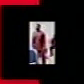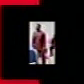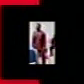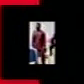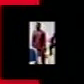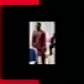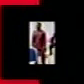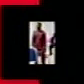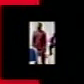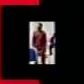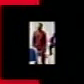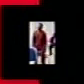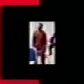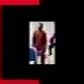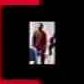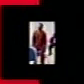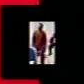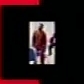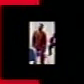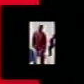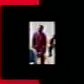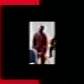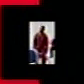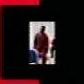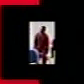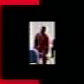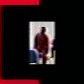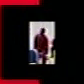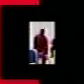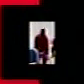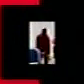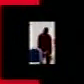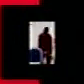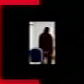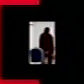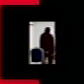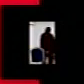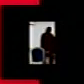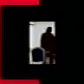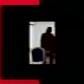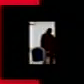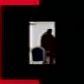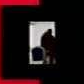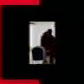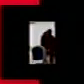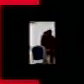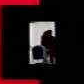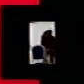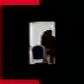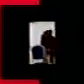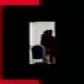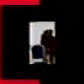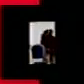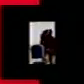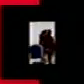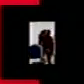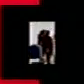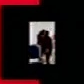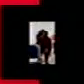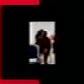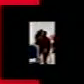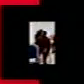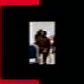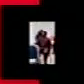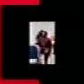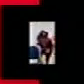is part of his load. Devil, pack your load and go. Insanity, brain problem is part of his work. Pack